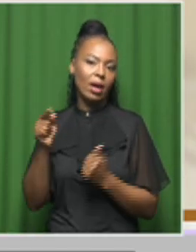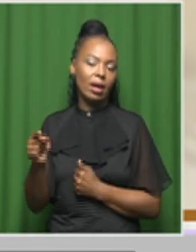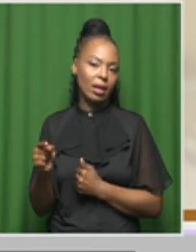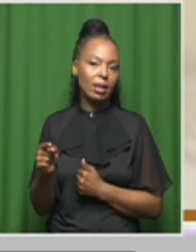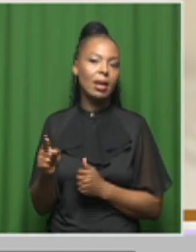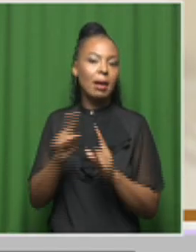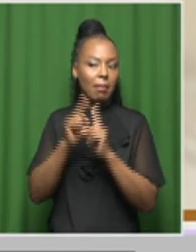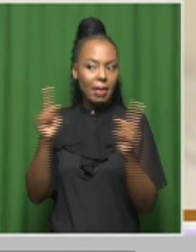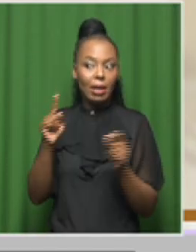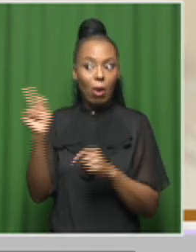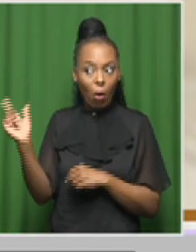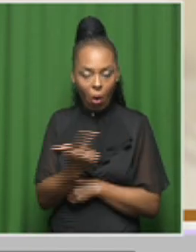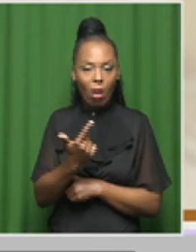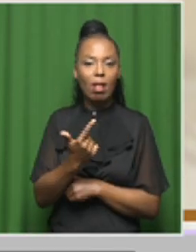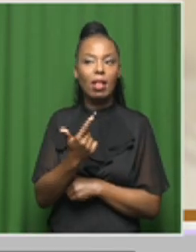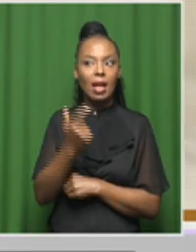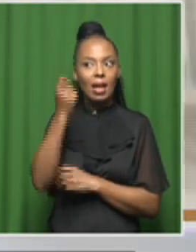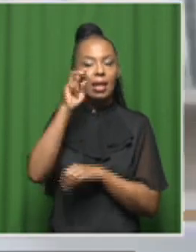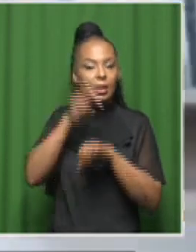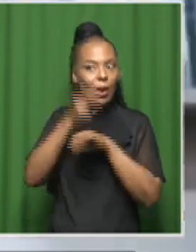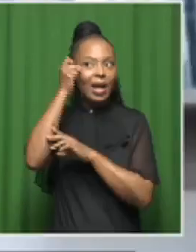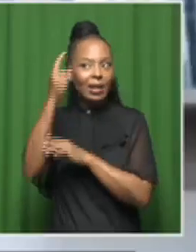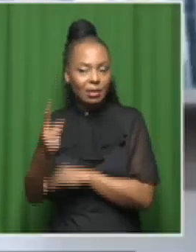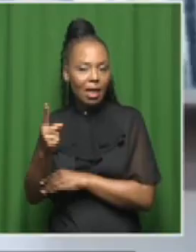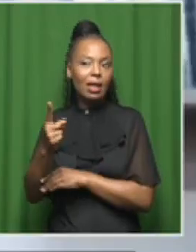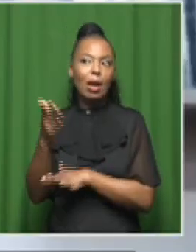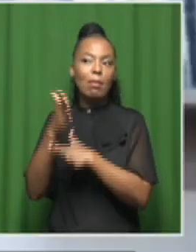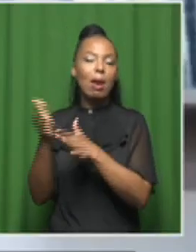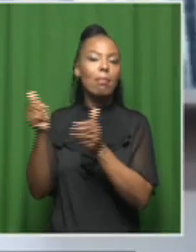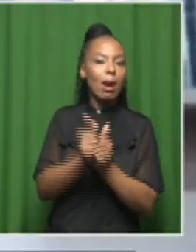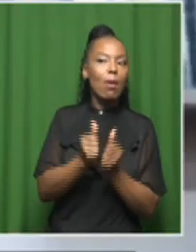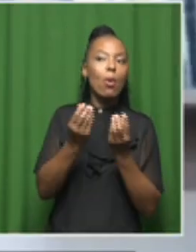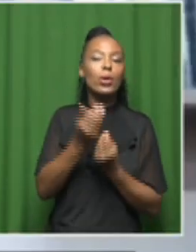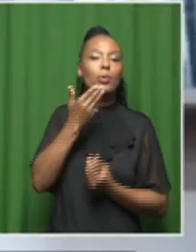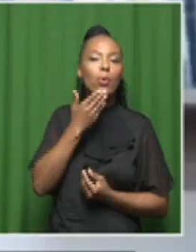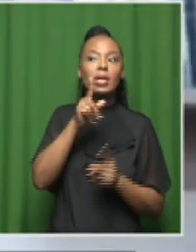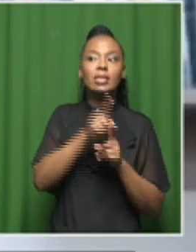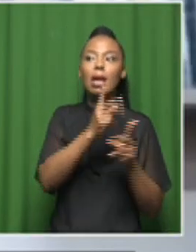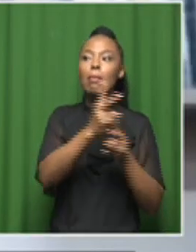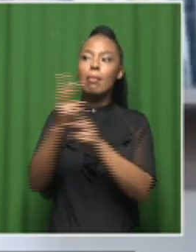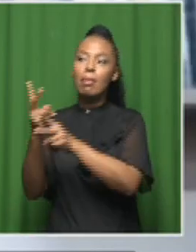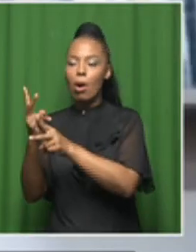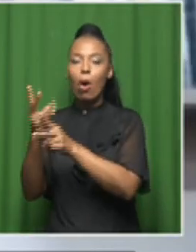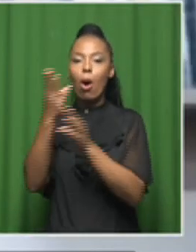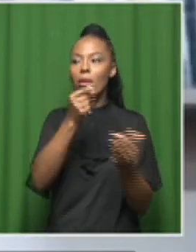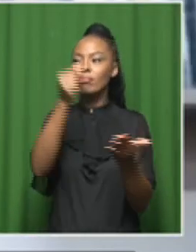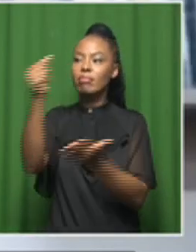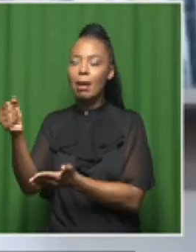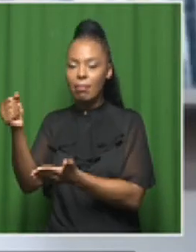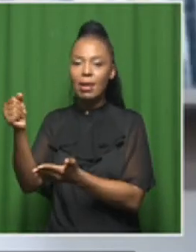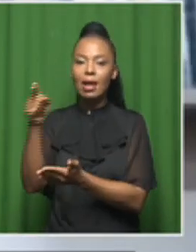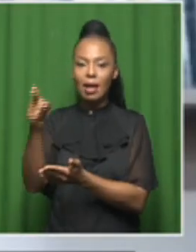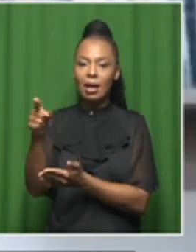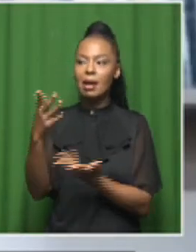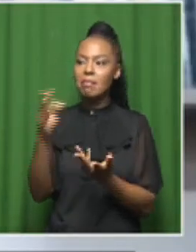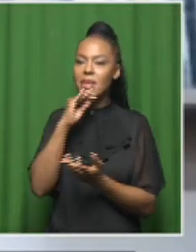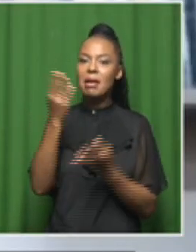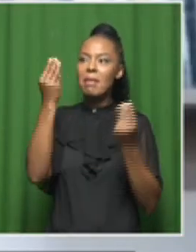they're associating with, for what purpose. And if anybody comes and say, I want to give you money, there's no free